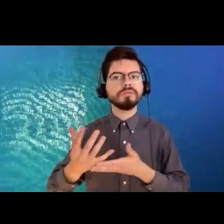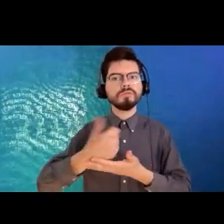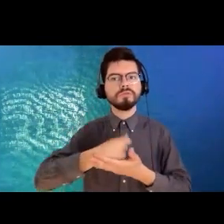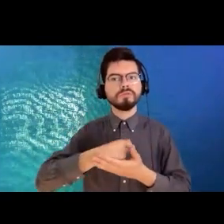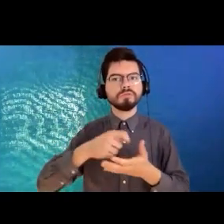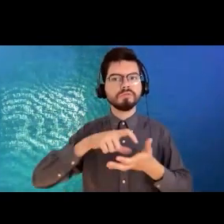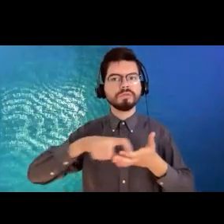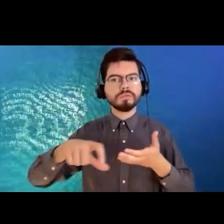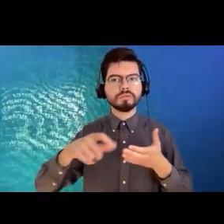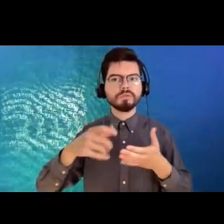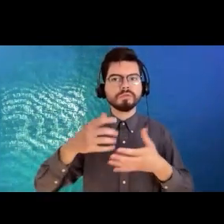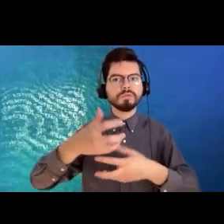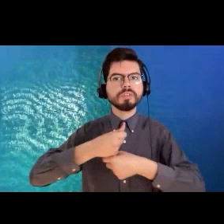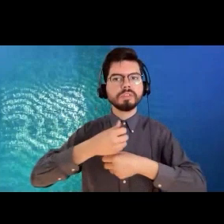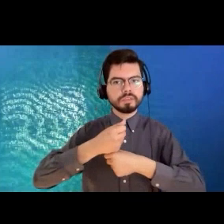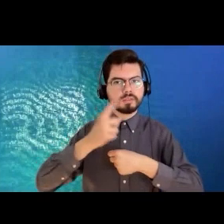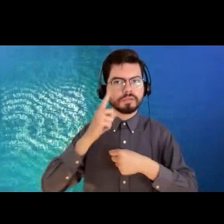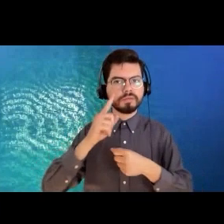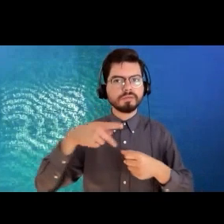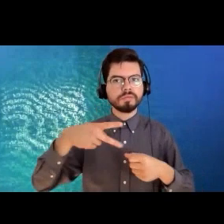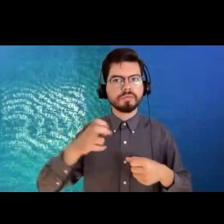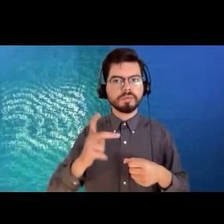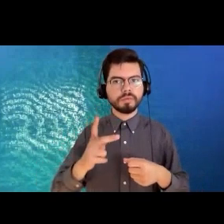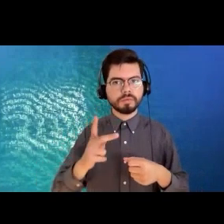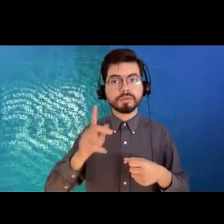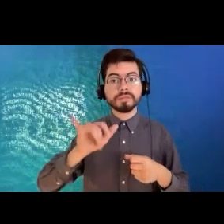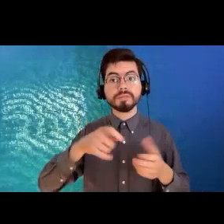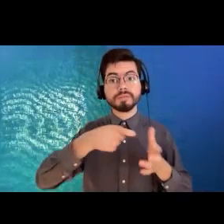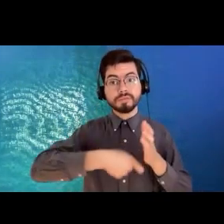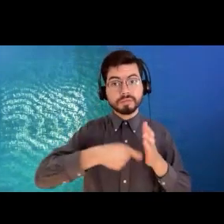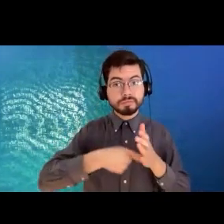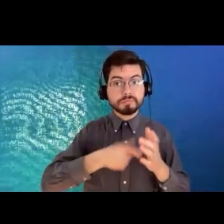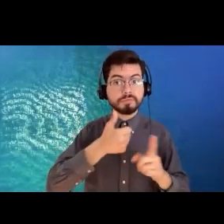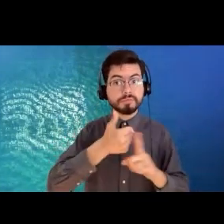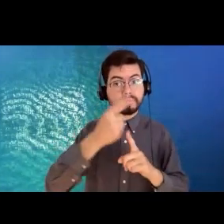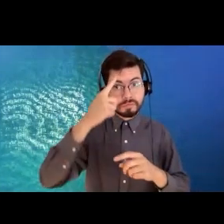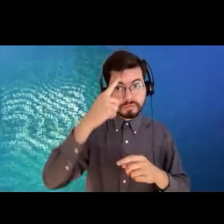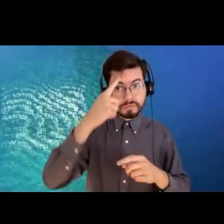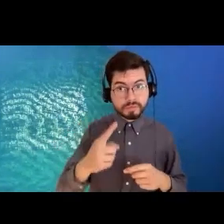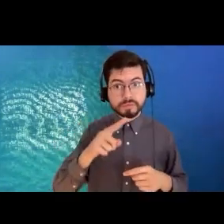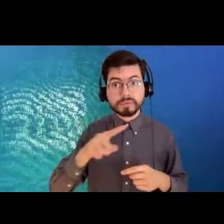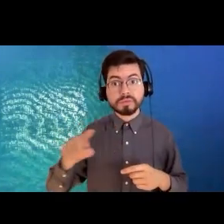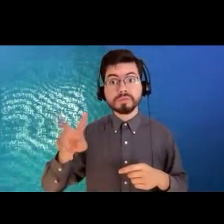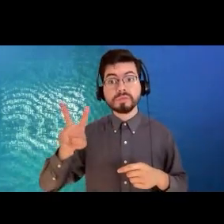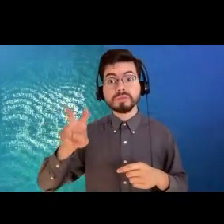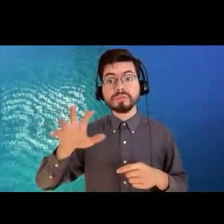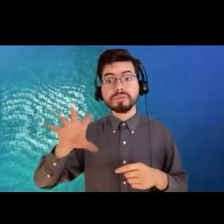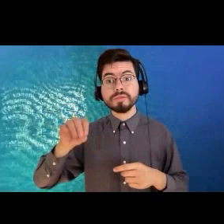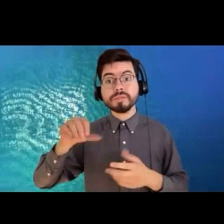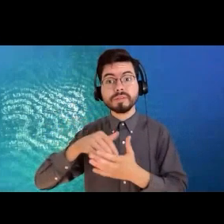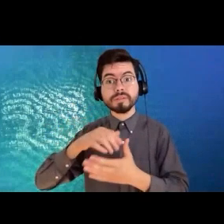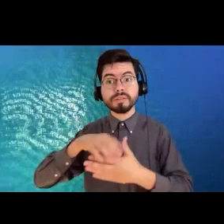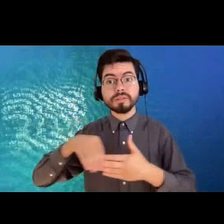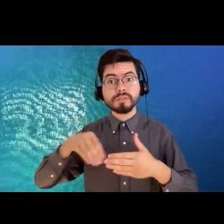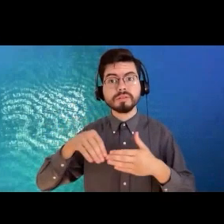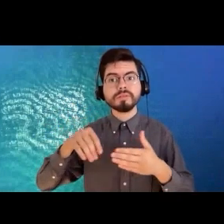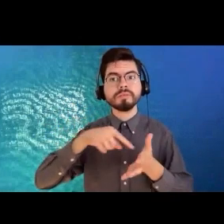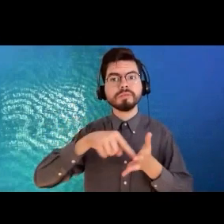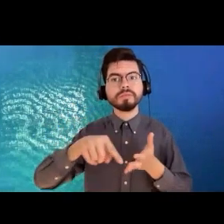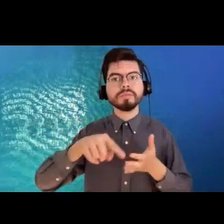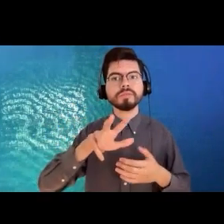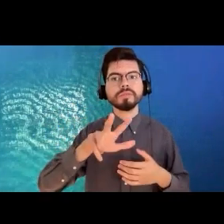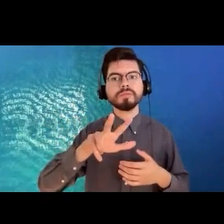park. And those fees, if it is a penny to $250,000, then you pay 3% of gross